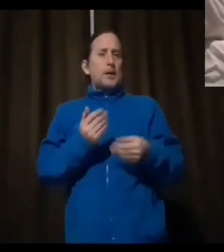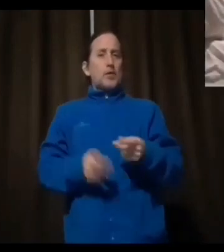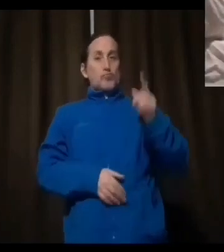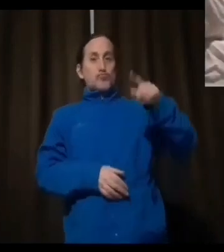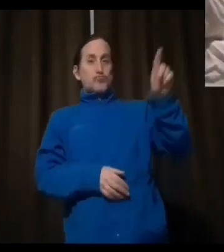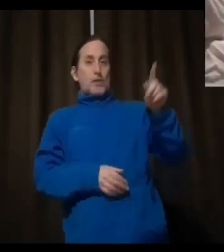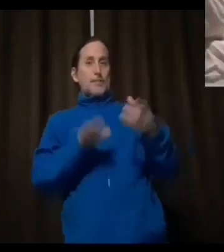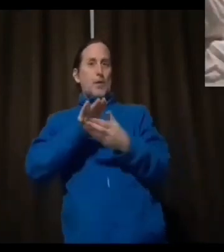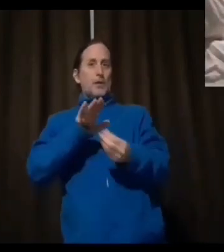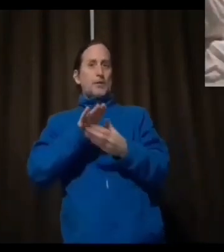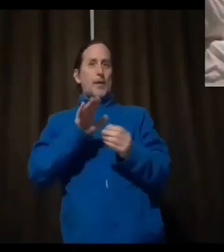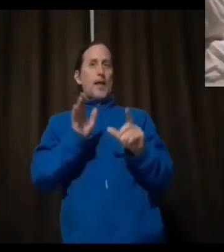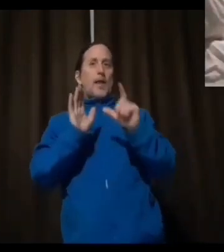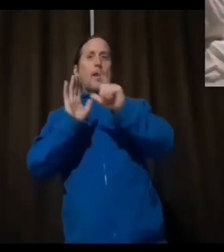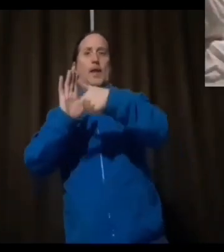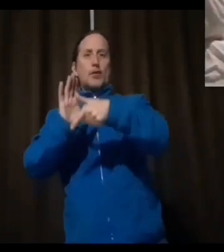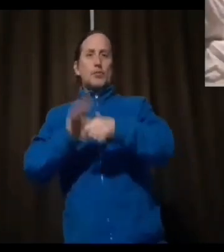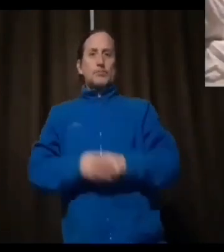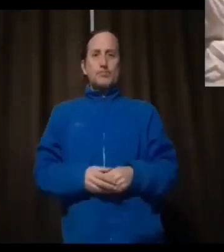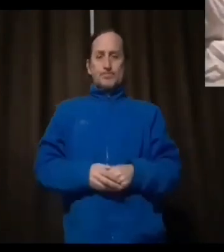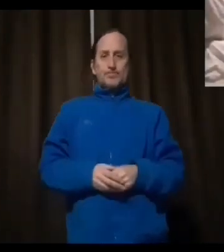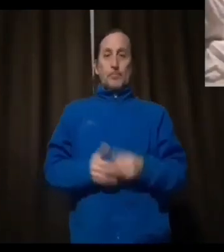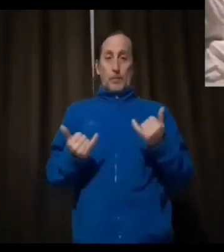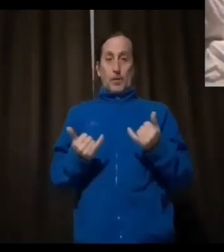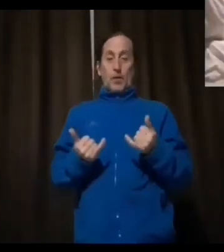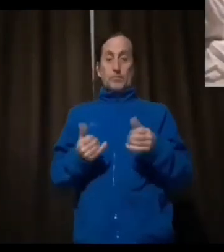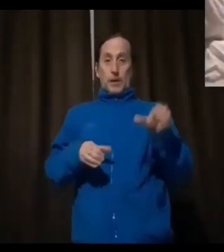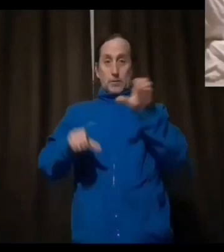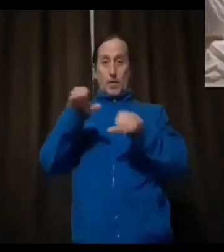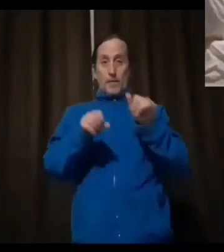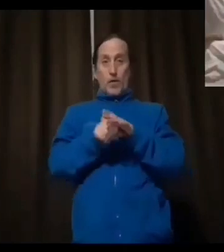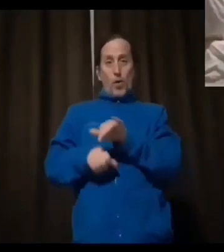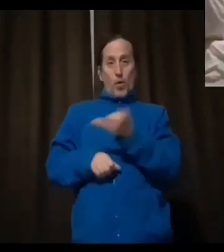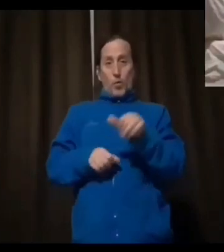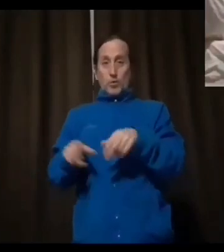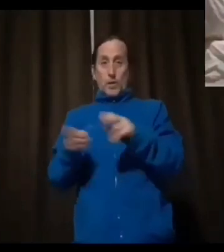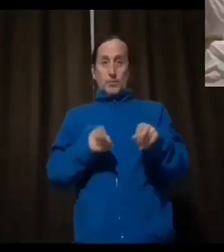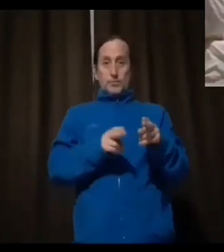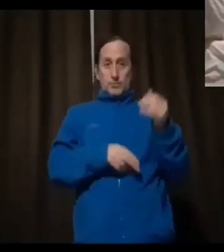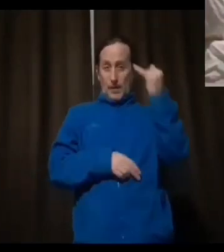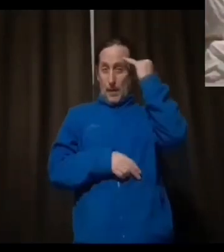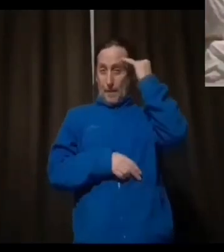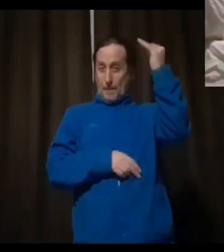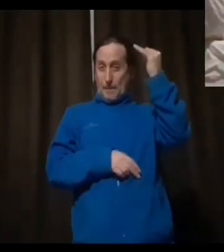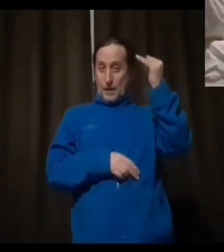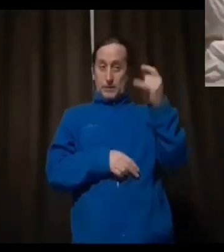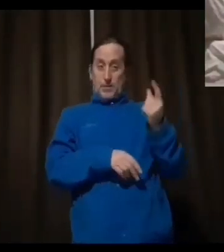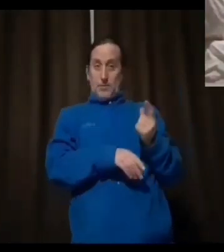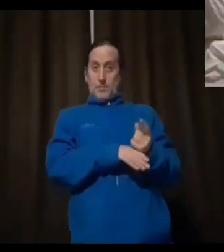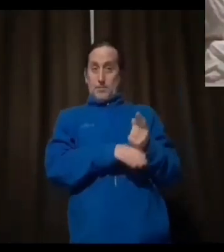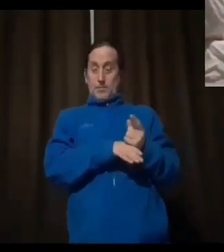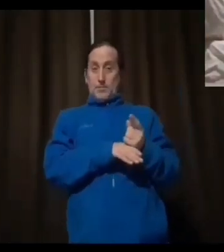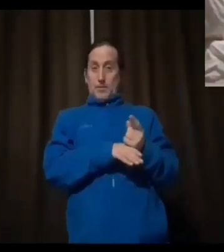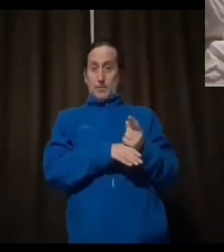way. Imagine we're detecting for which way behind that screen. Now, as I said before, what should be happening on the front screen